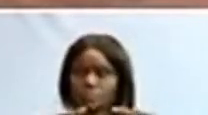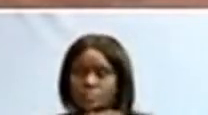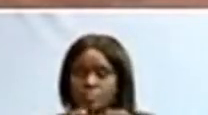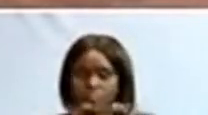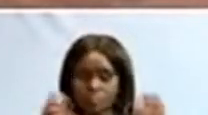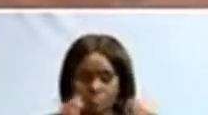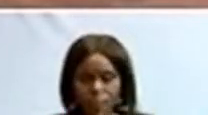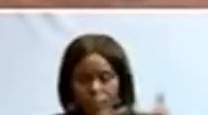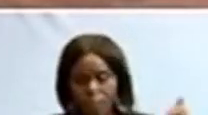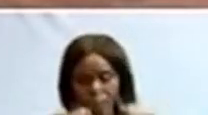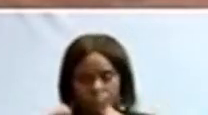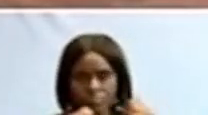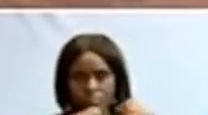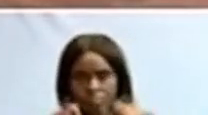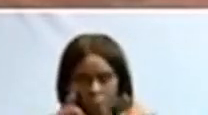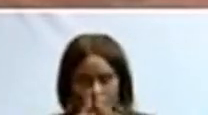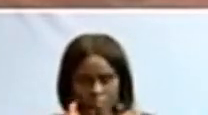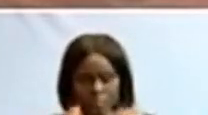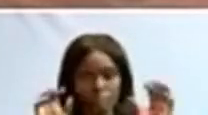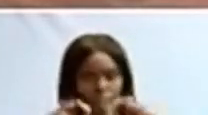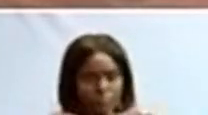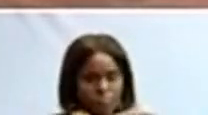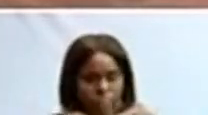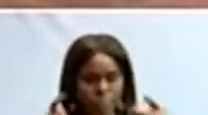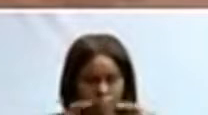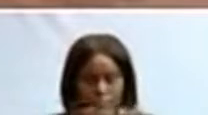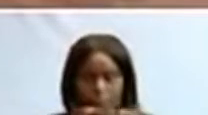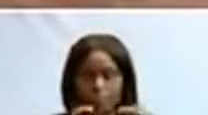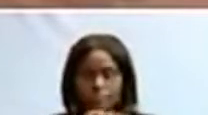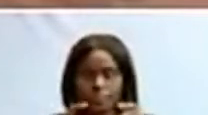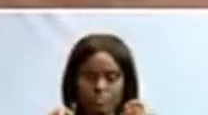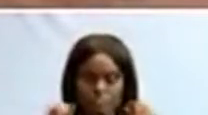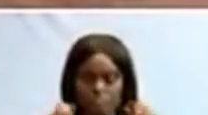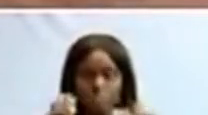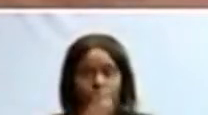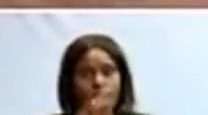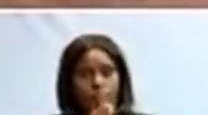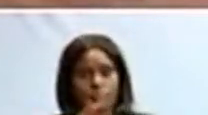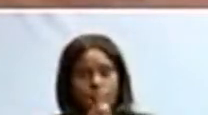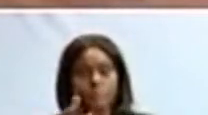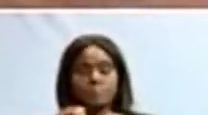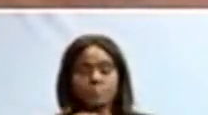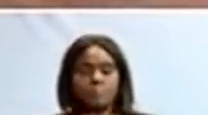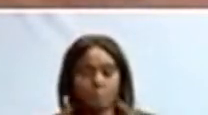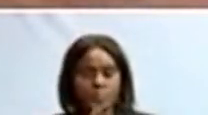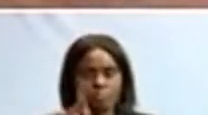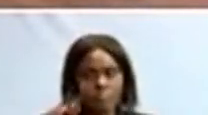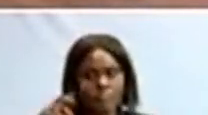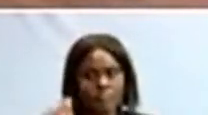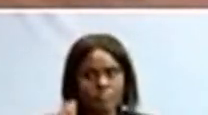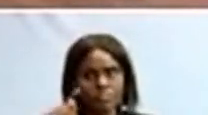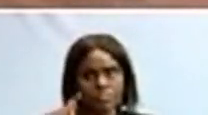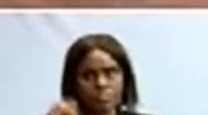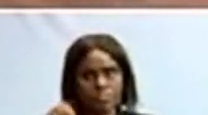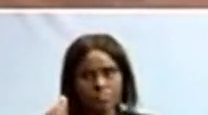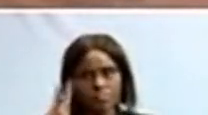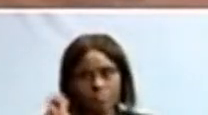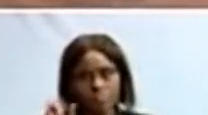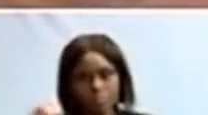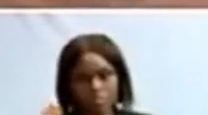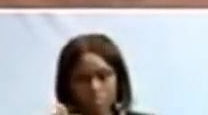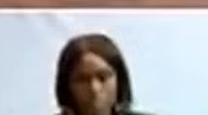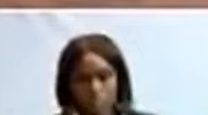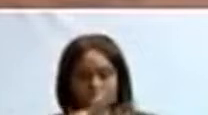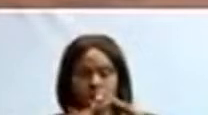bank transfers and non-checks transactions. NatSafe takes